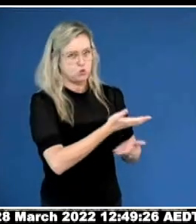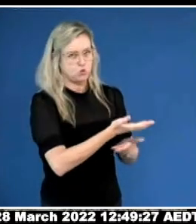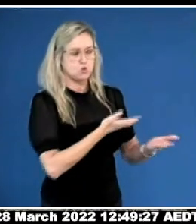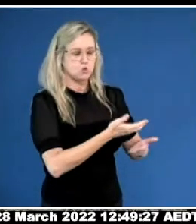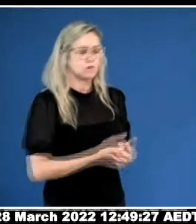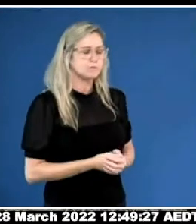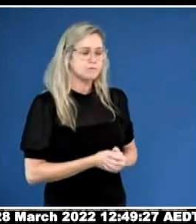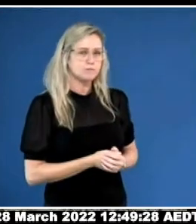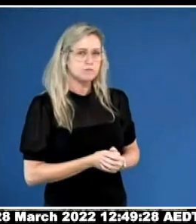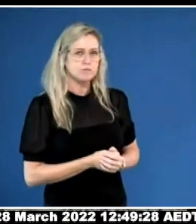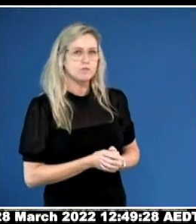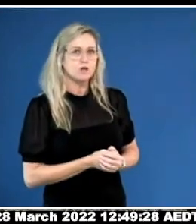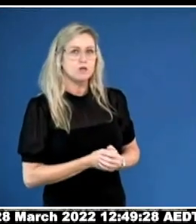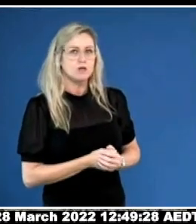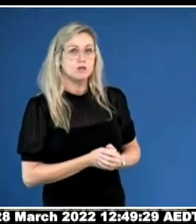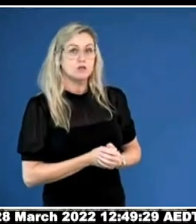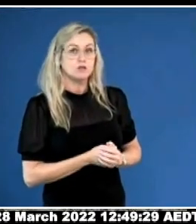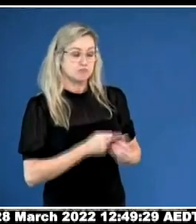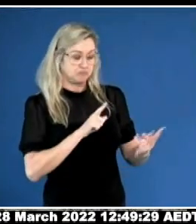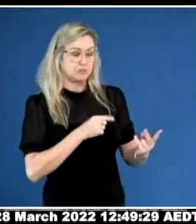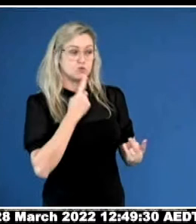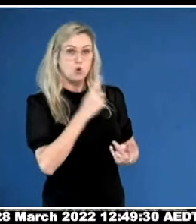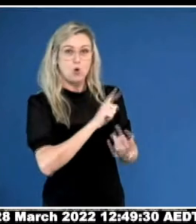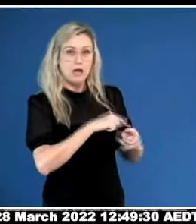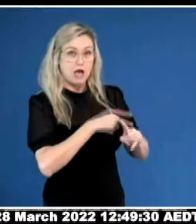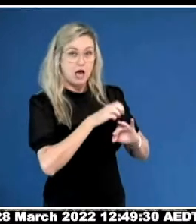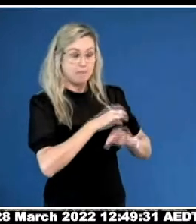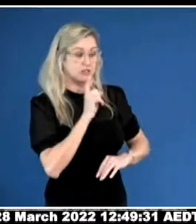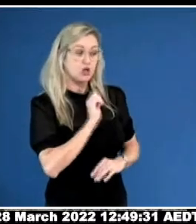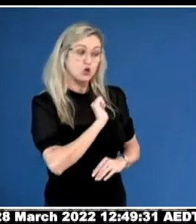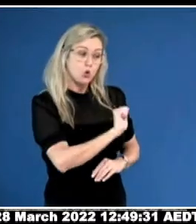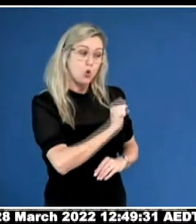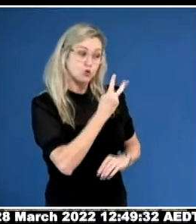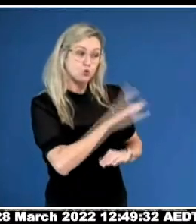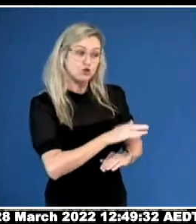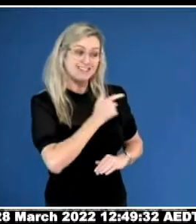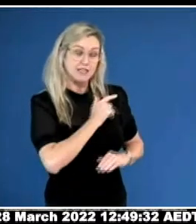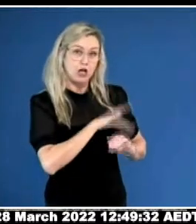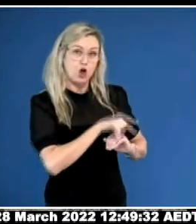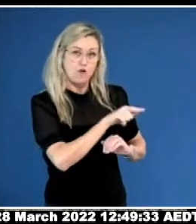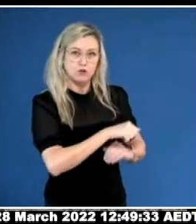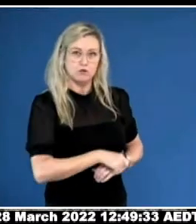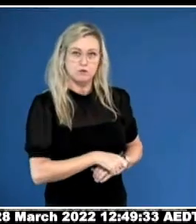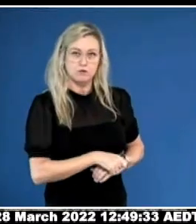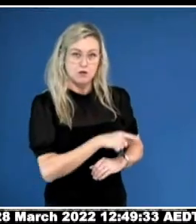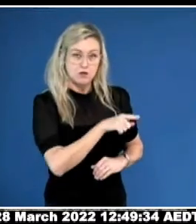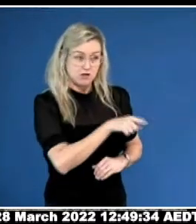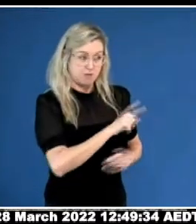They said to him, you know, the children are scared of you. He exploded at 2 Child Protection